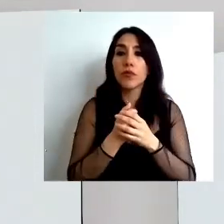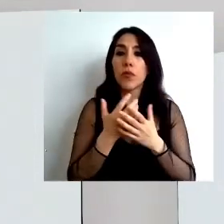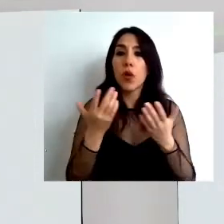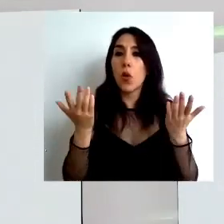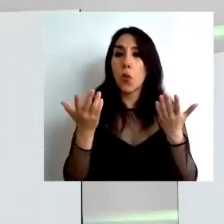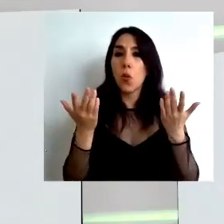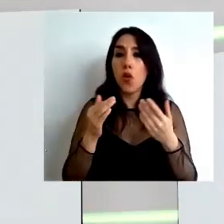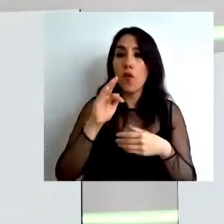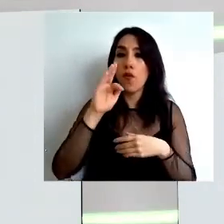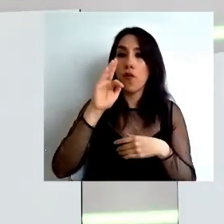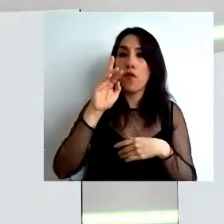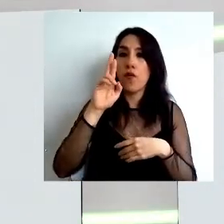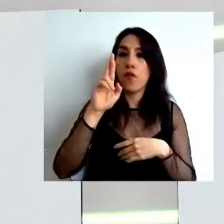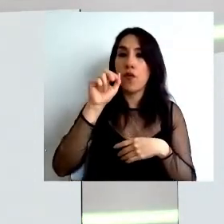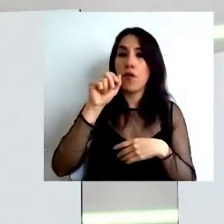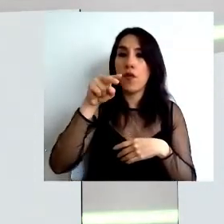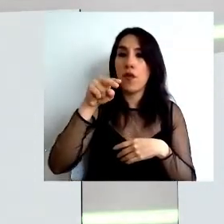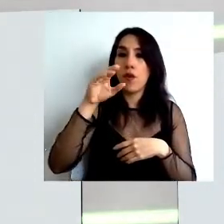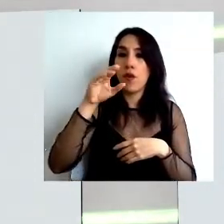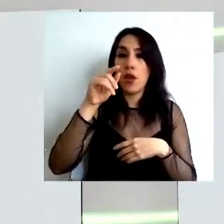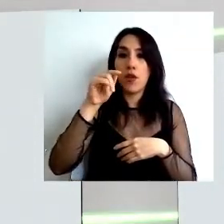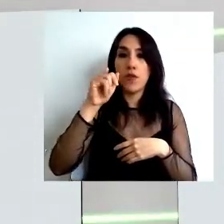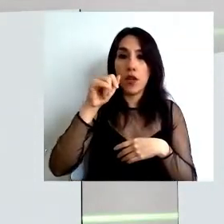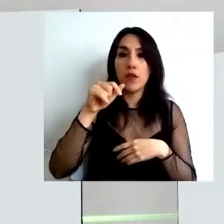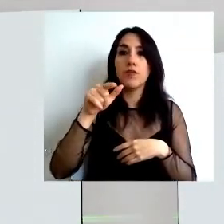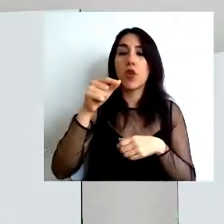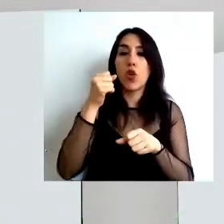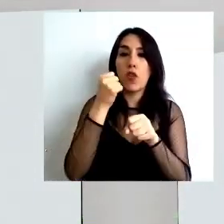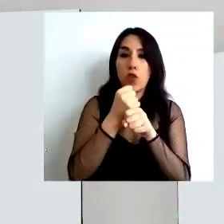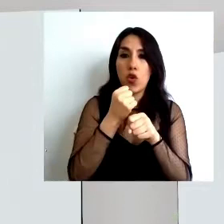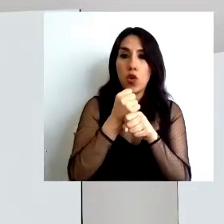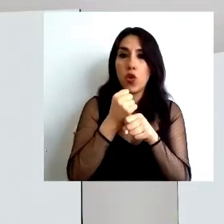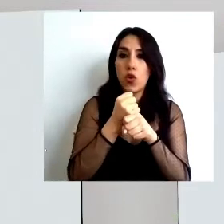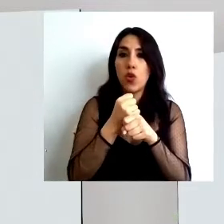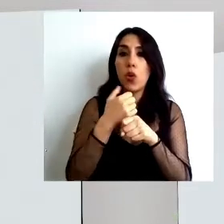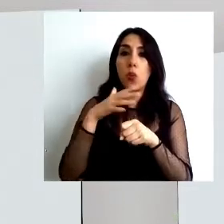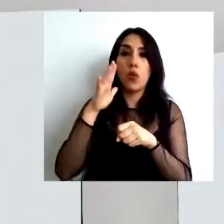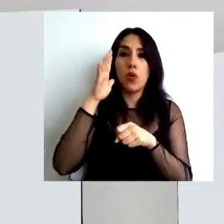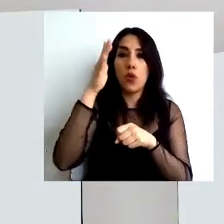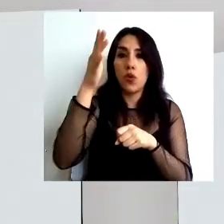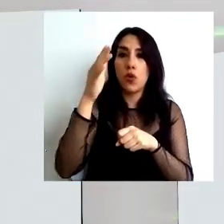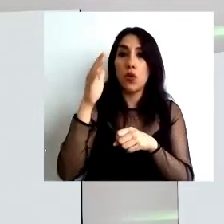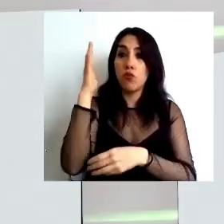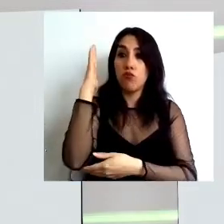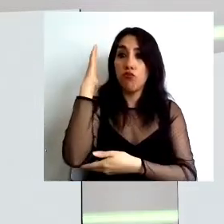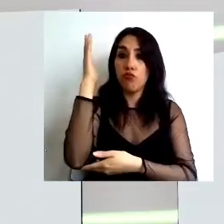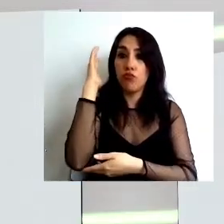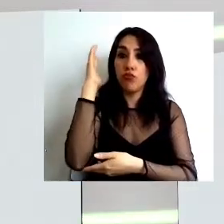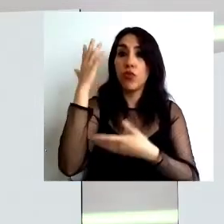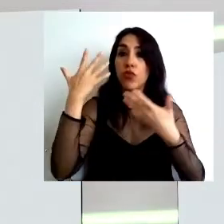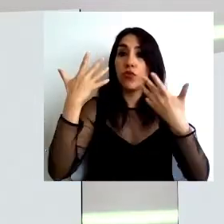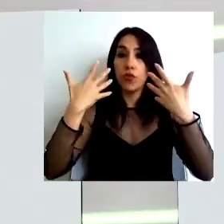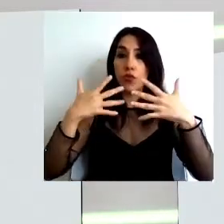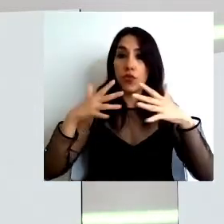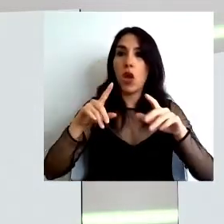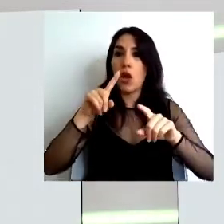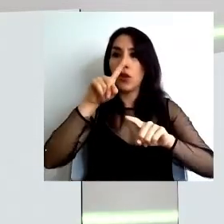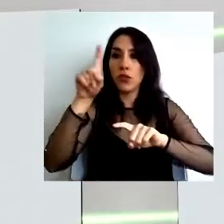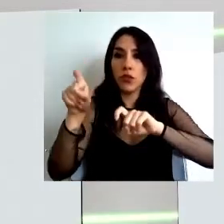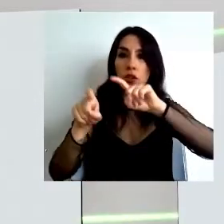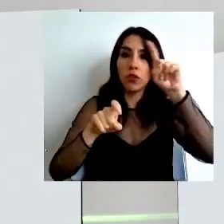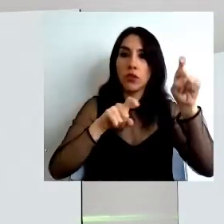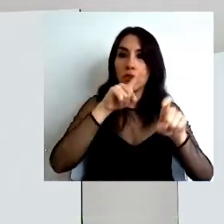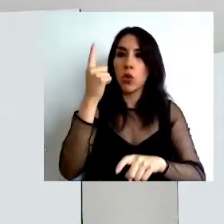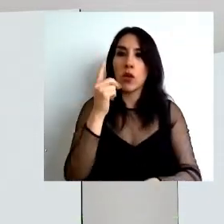two presentations, but welcome any comments and questions in the chat at any moment throughout the session.